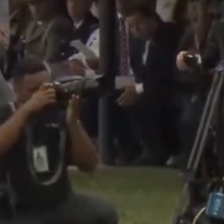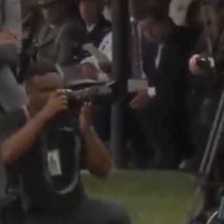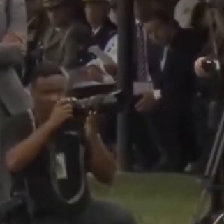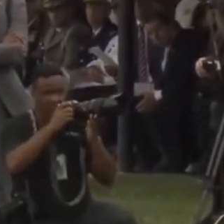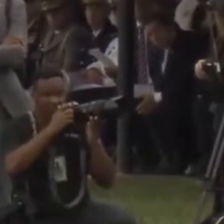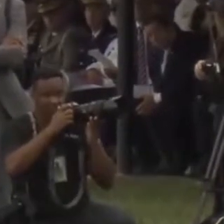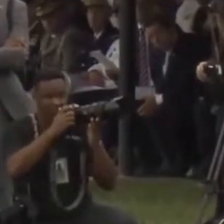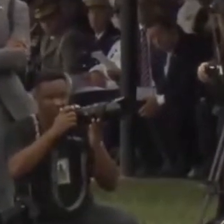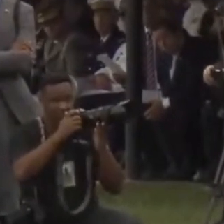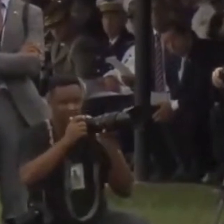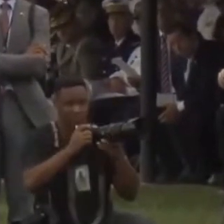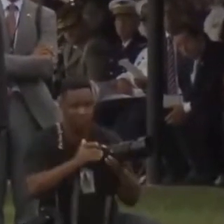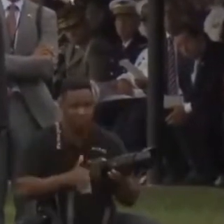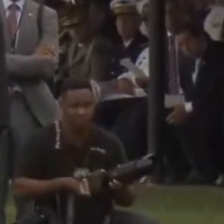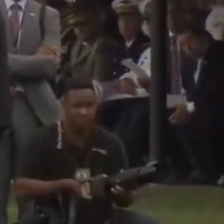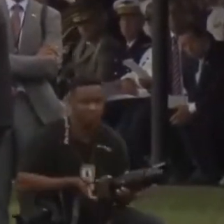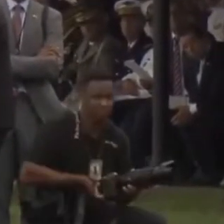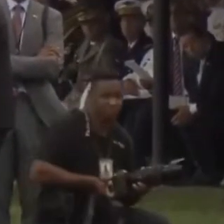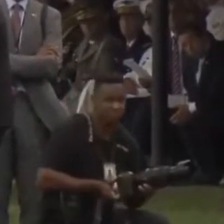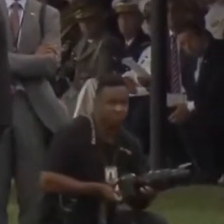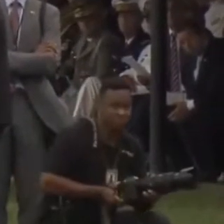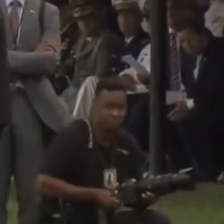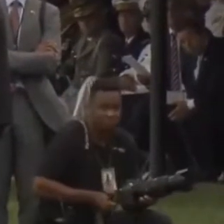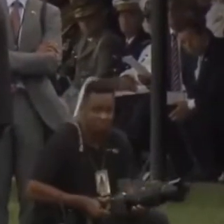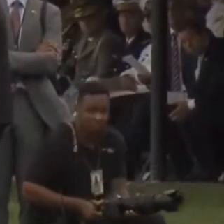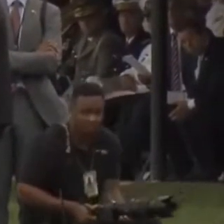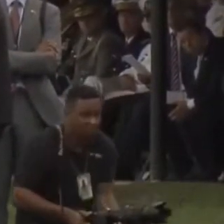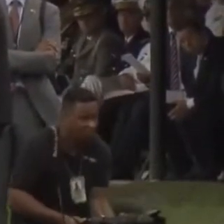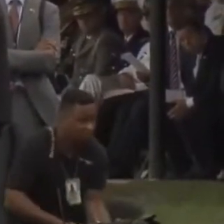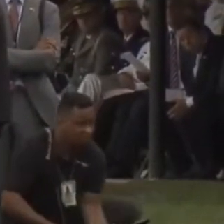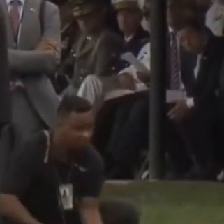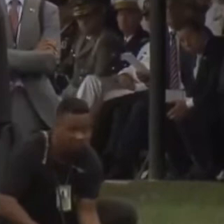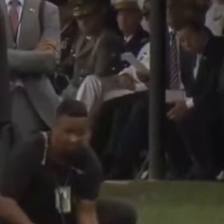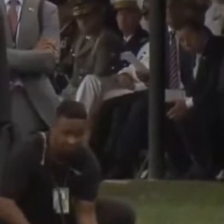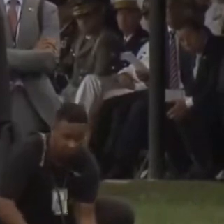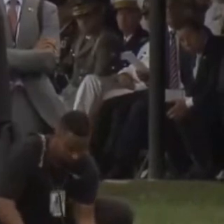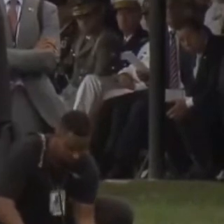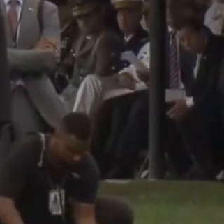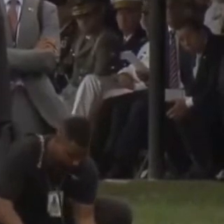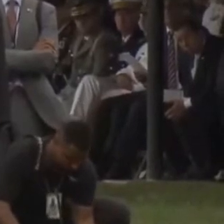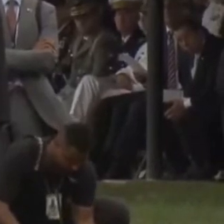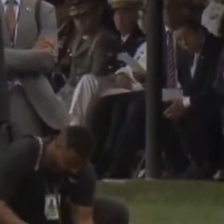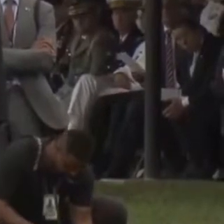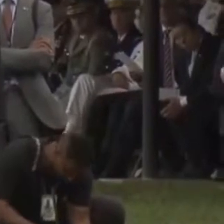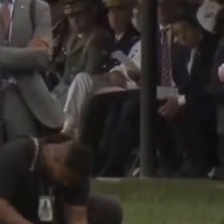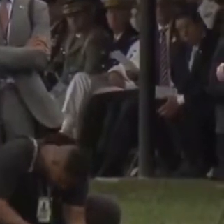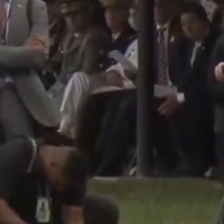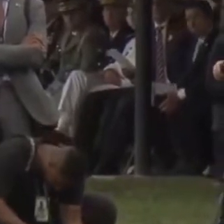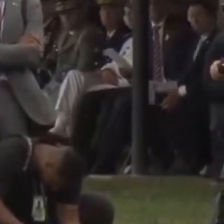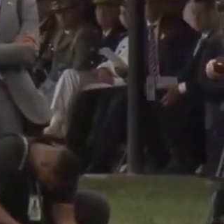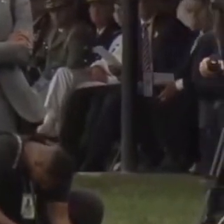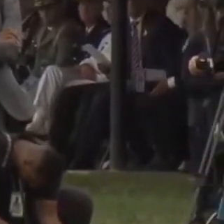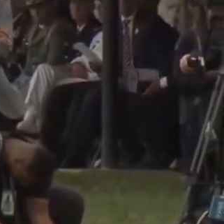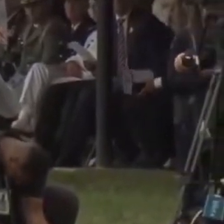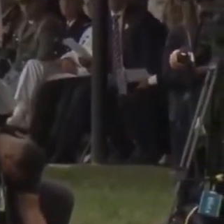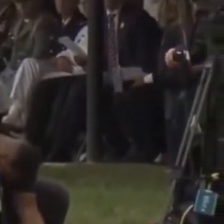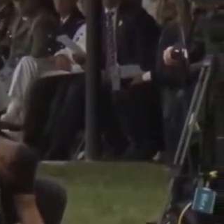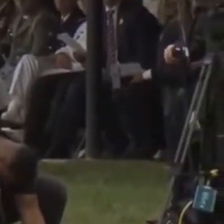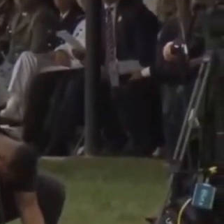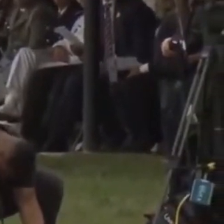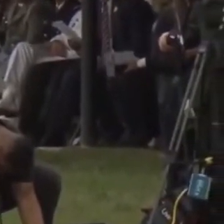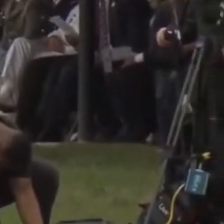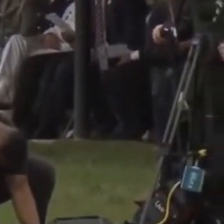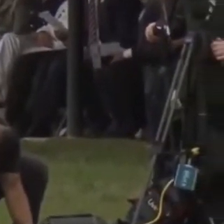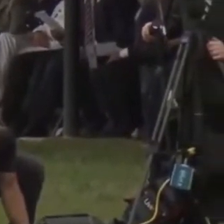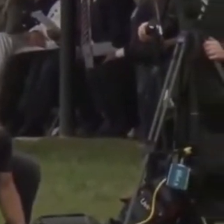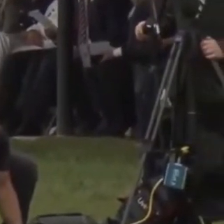perfect union and sleep soundly each and every night, knowing that warriors like